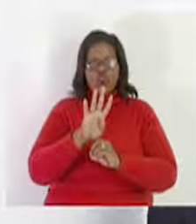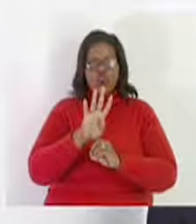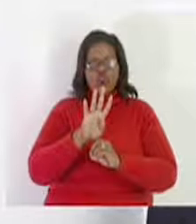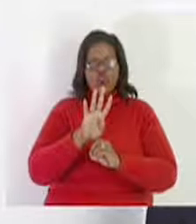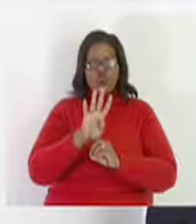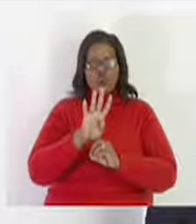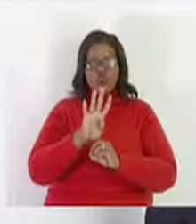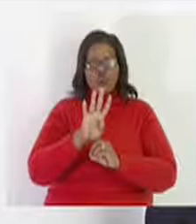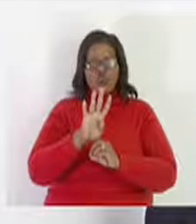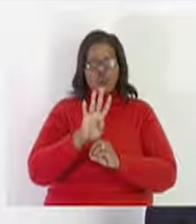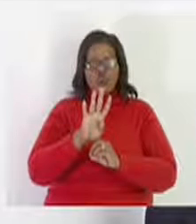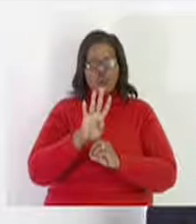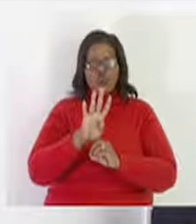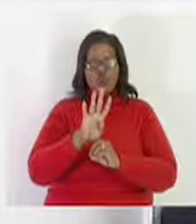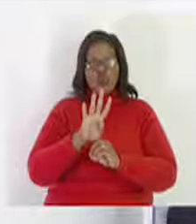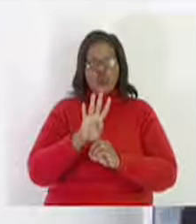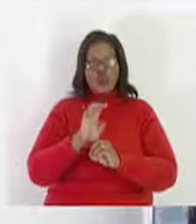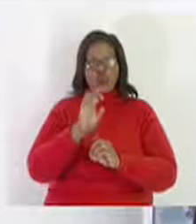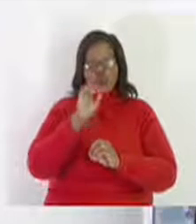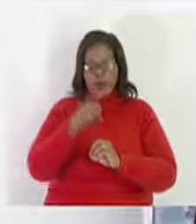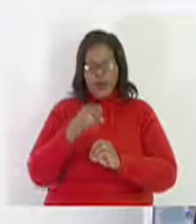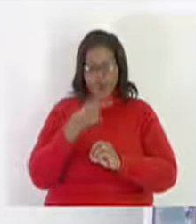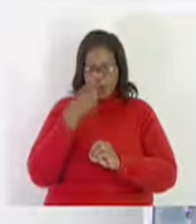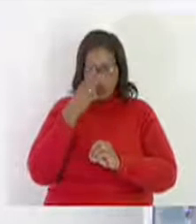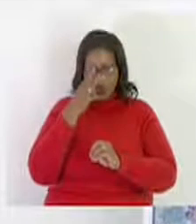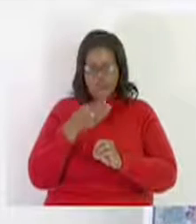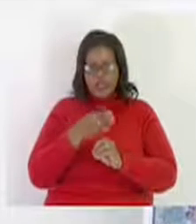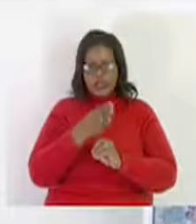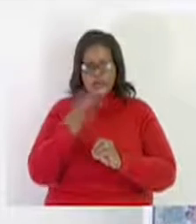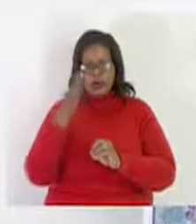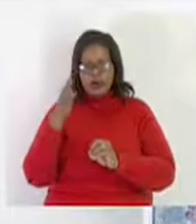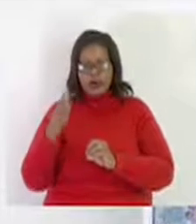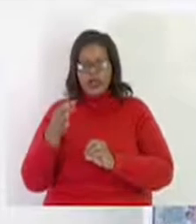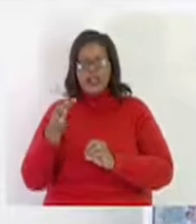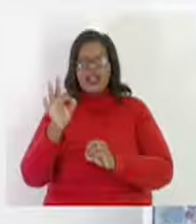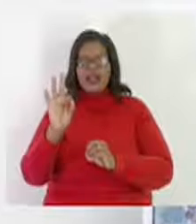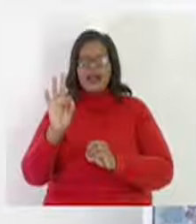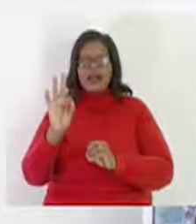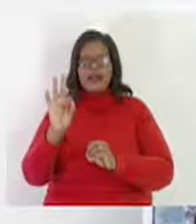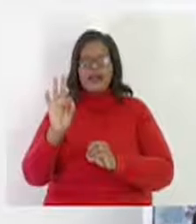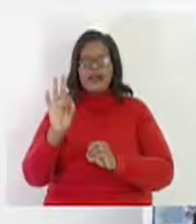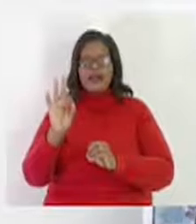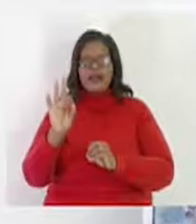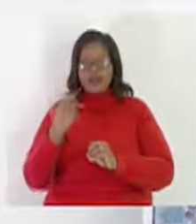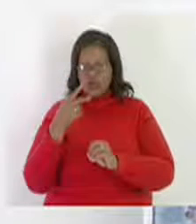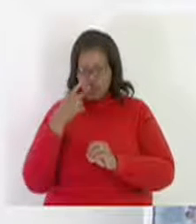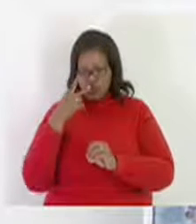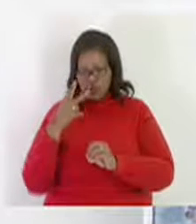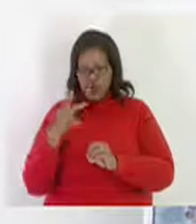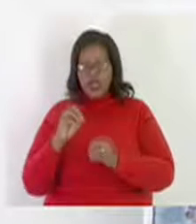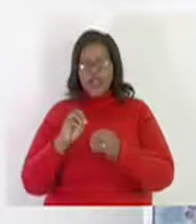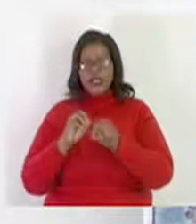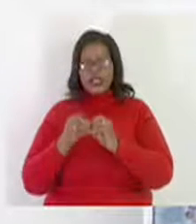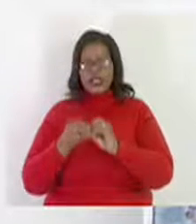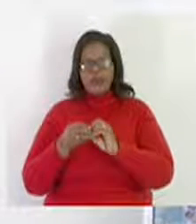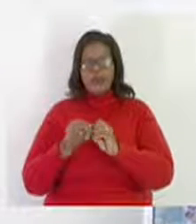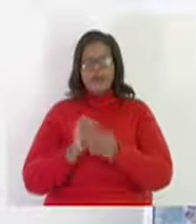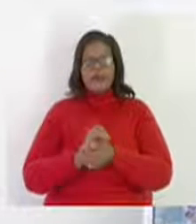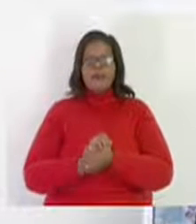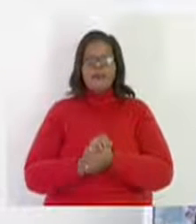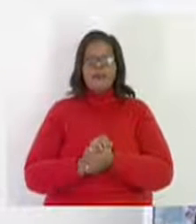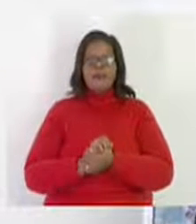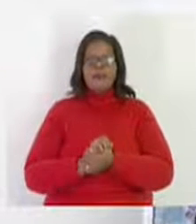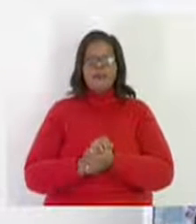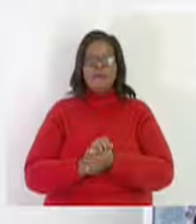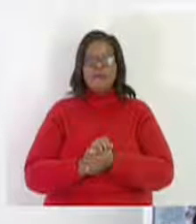Remember, there is a number you need to look at, which is 9. Ask yourself a question,